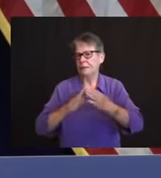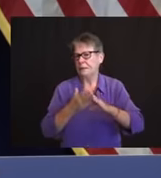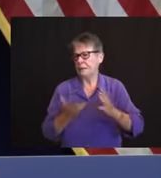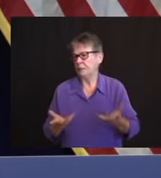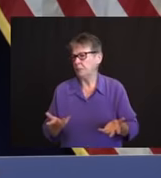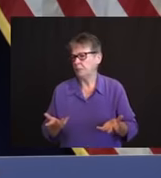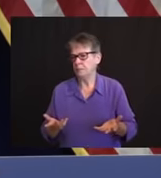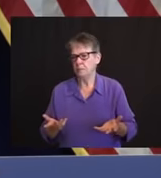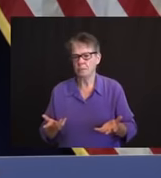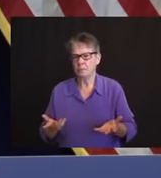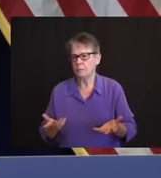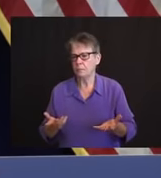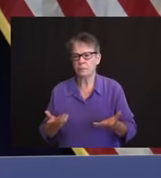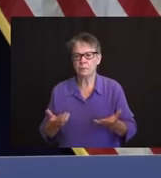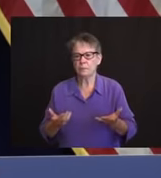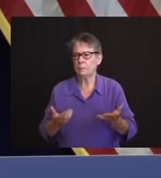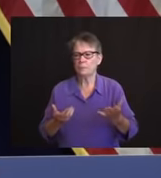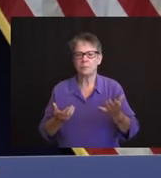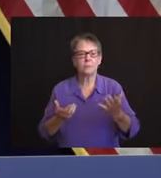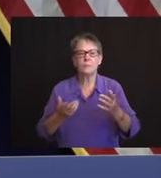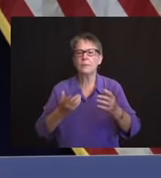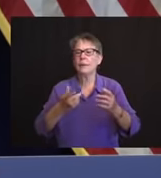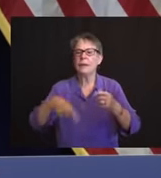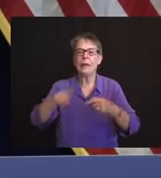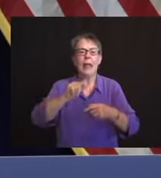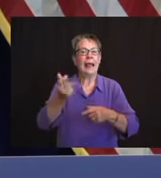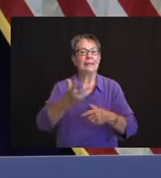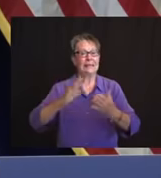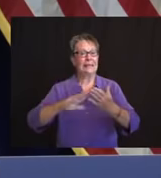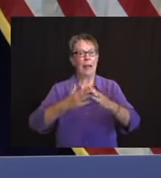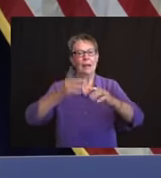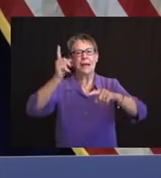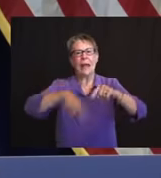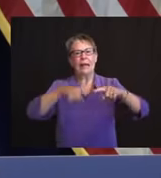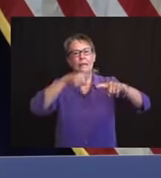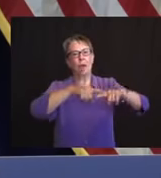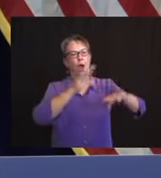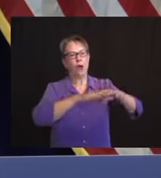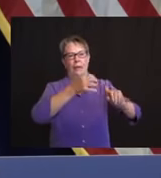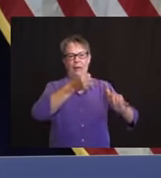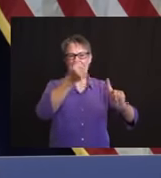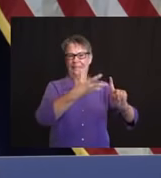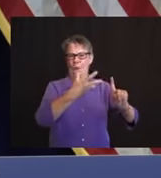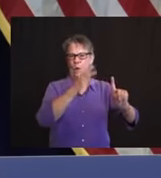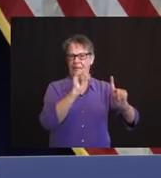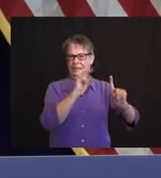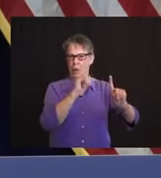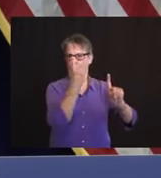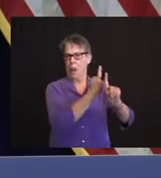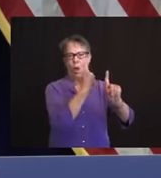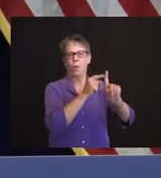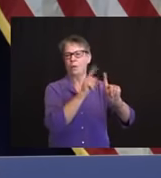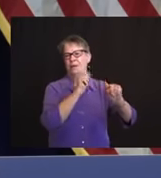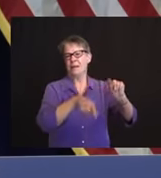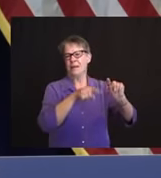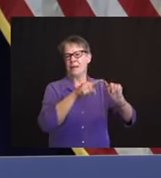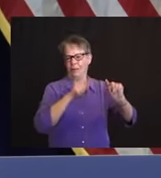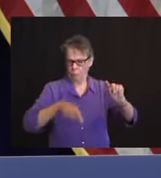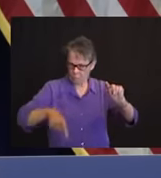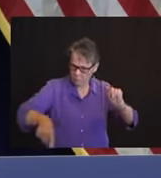better weather economic downturns and crises such as this one. The city has a very dedicated